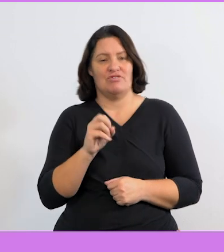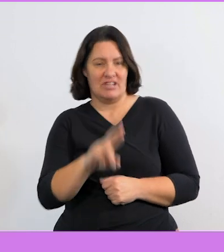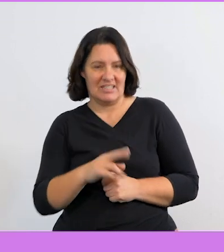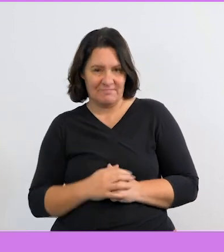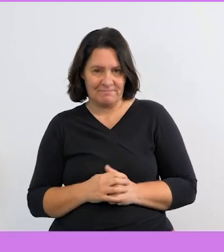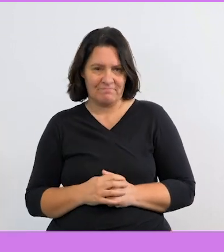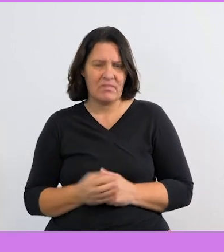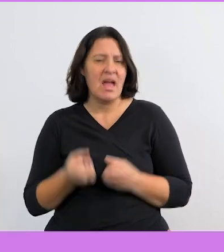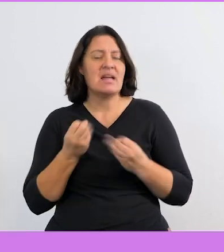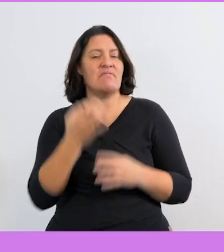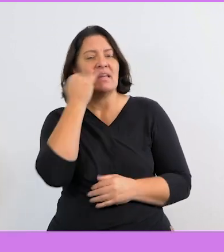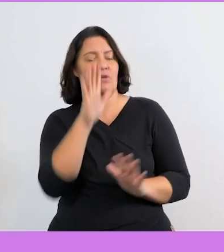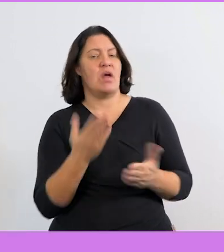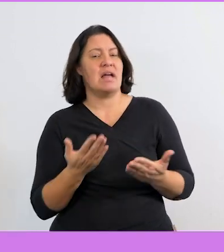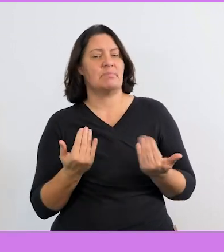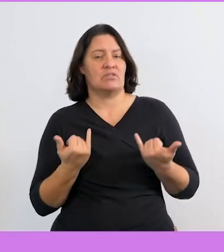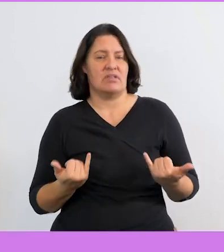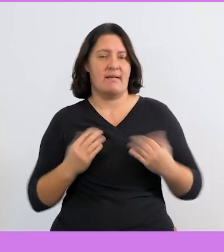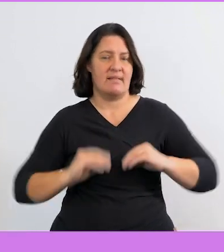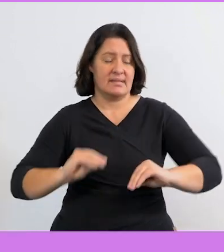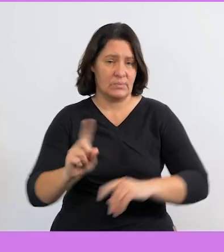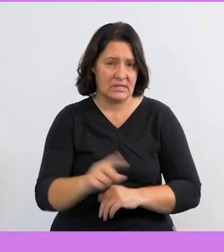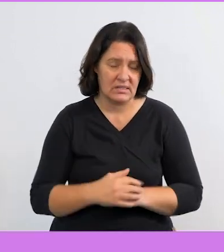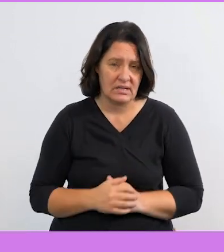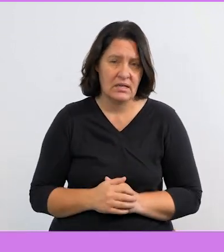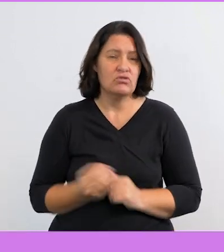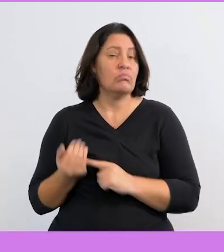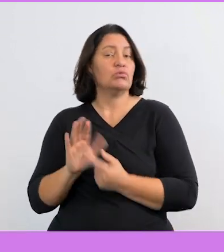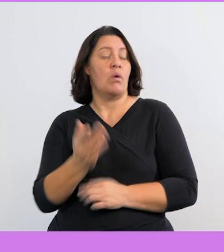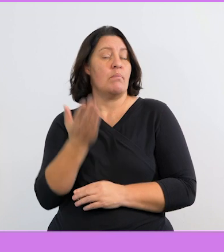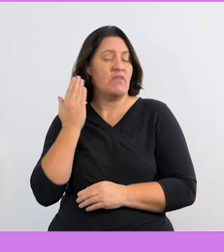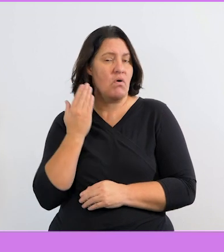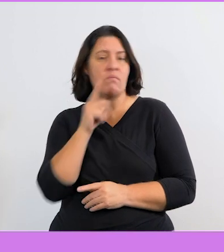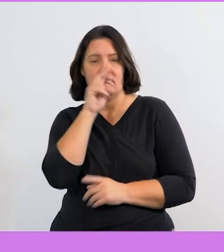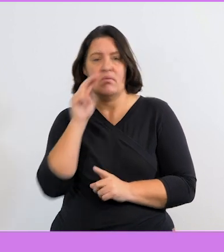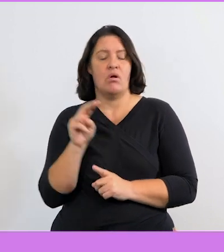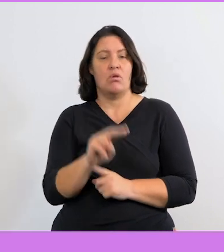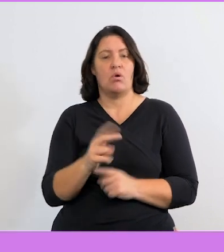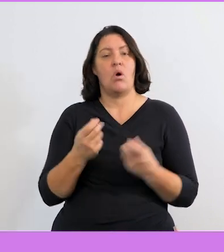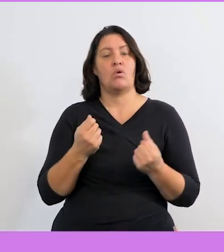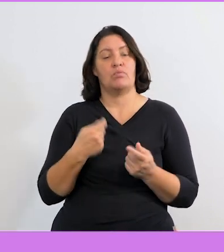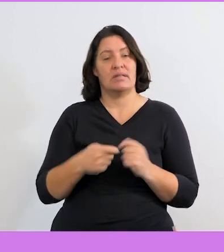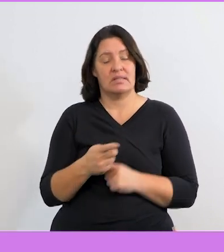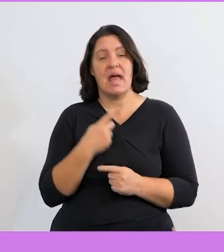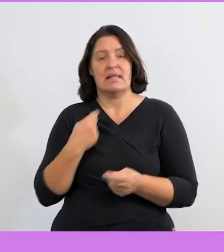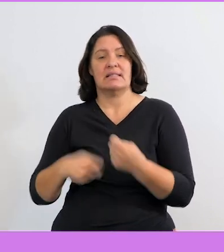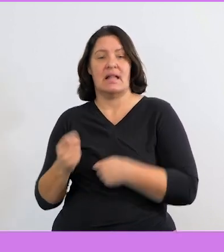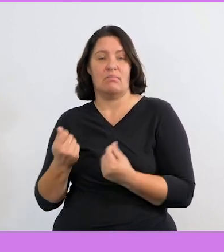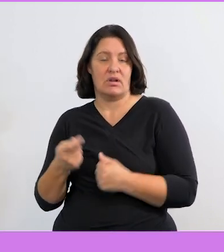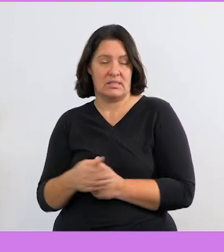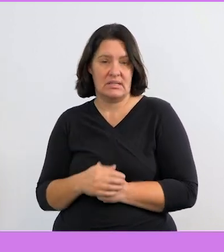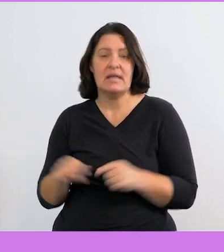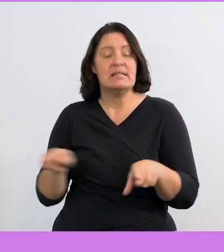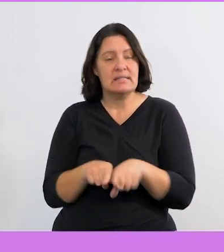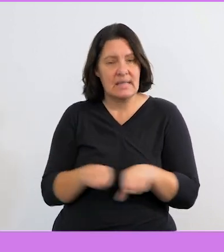Rand. Now, let's give you an idea of what to expect in today's lesson. As indicated before, we will be looking at the cost price and